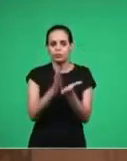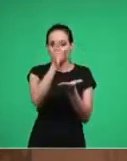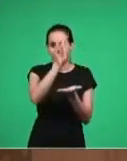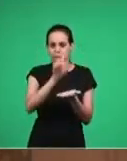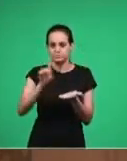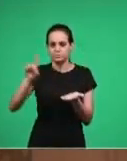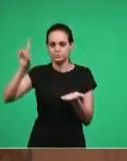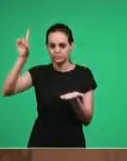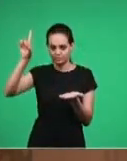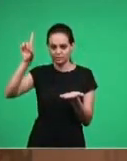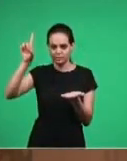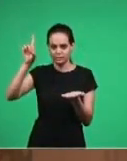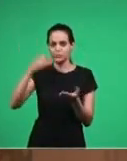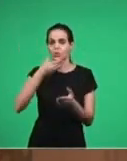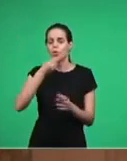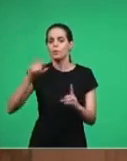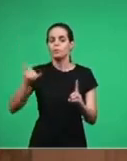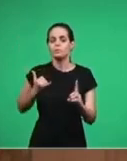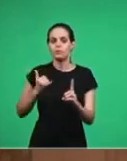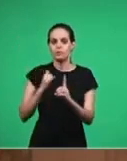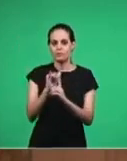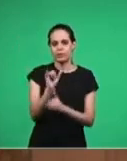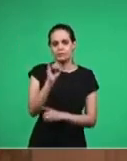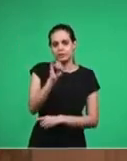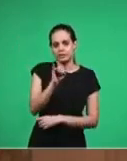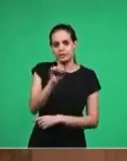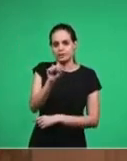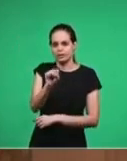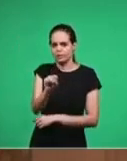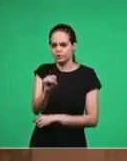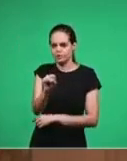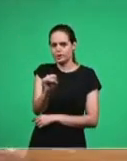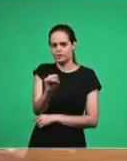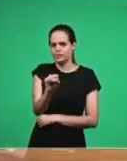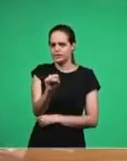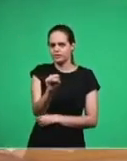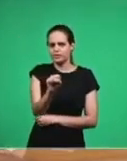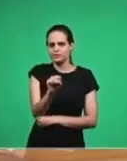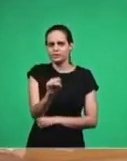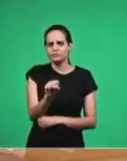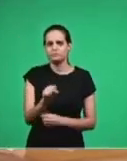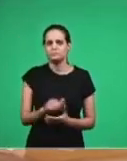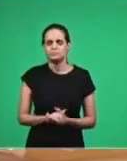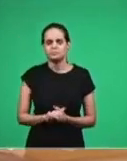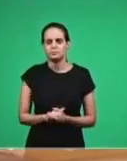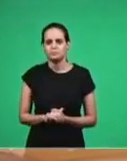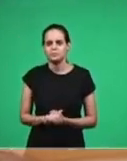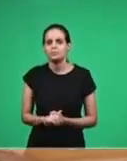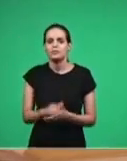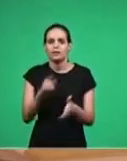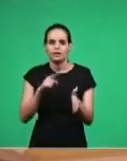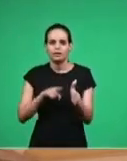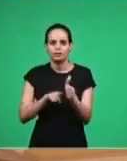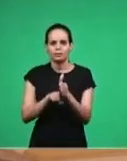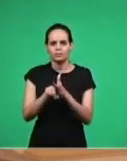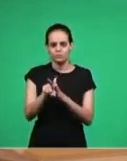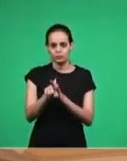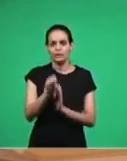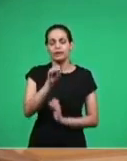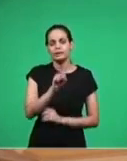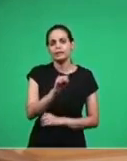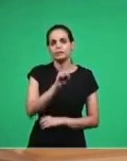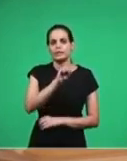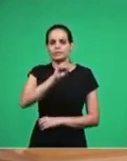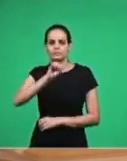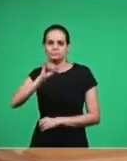I ask the brethren to open their Bibles now into Isaiah chapter 6.